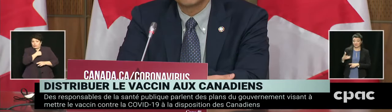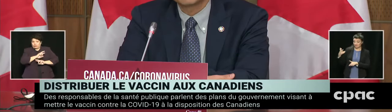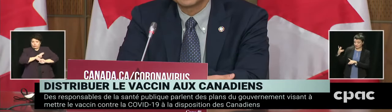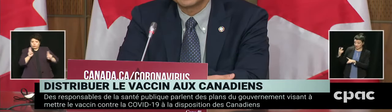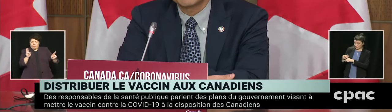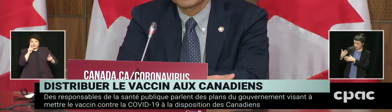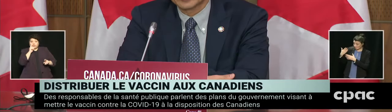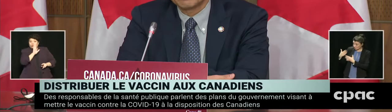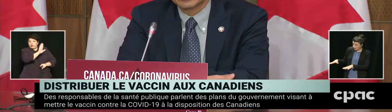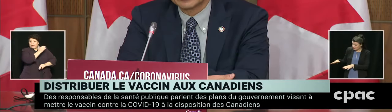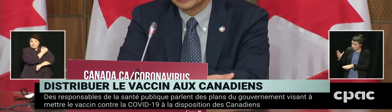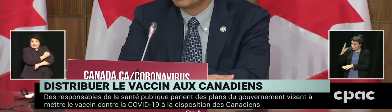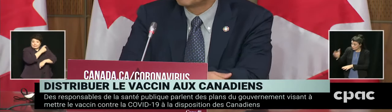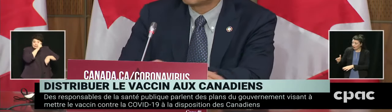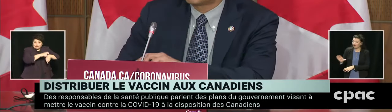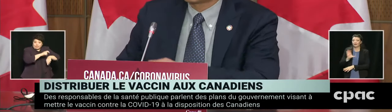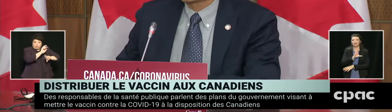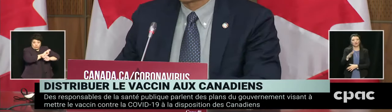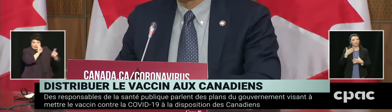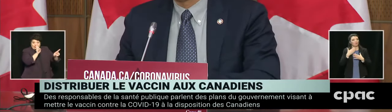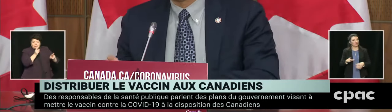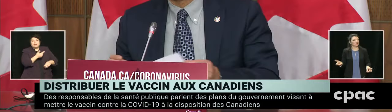sera aussi. Merci.